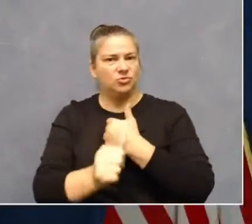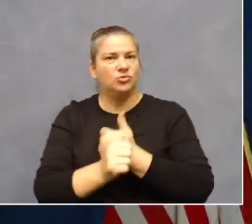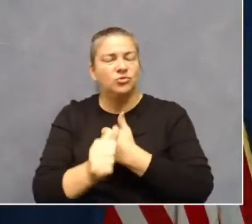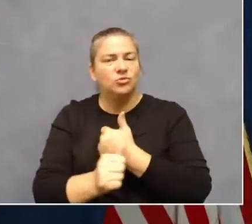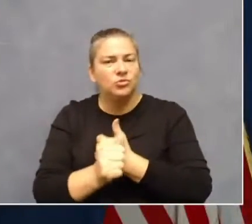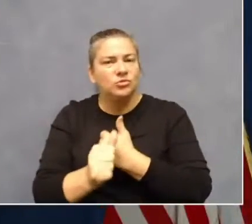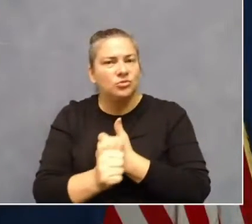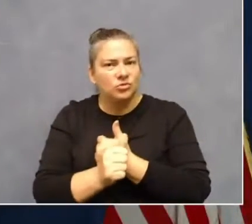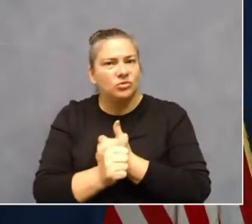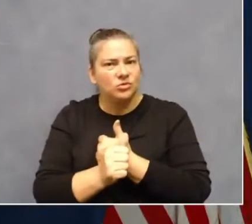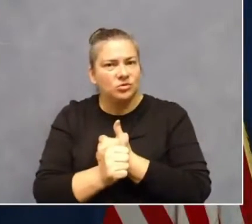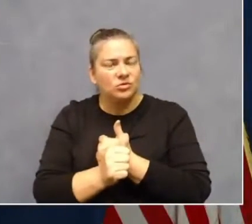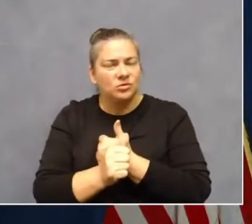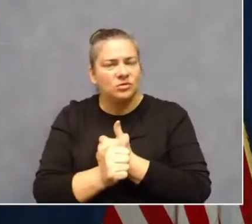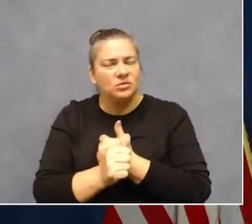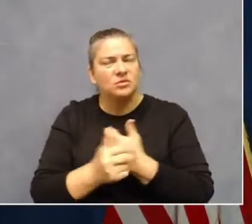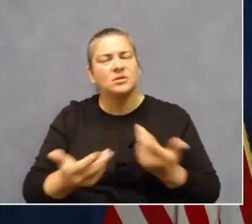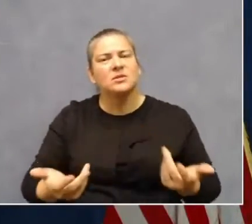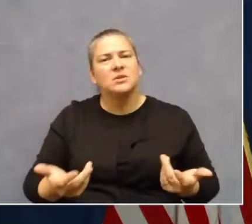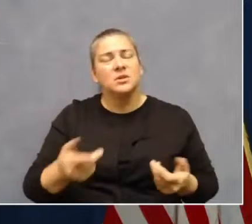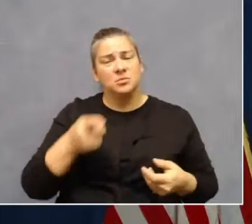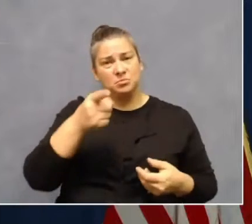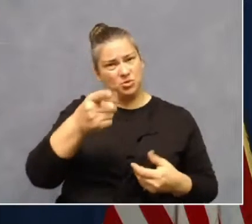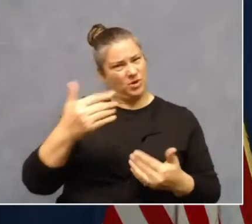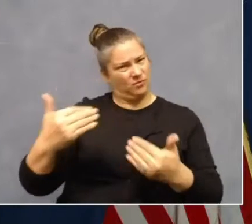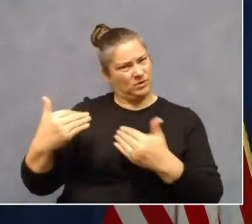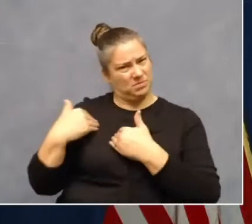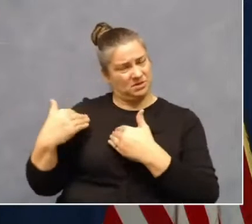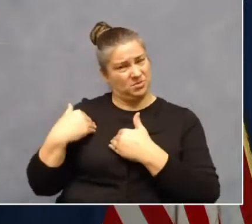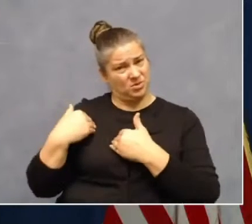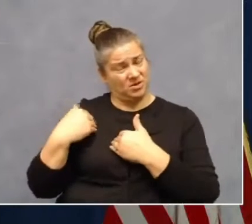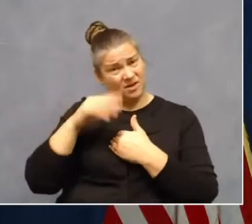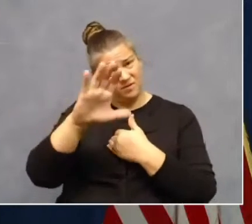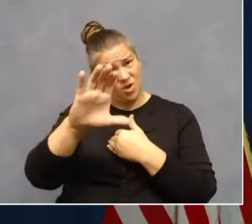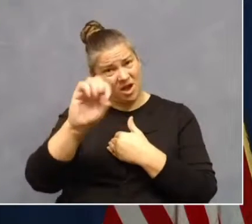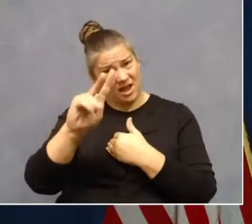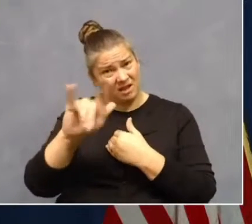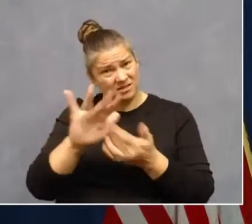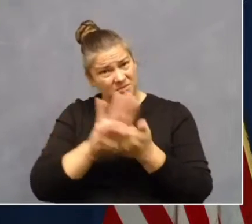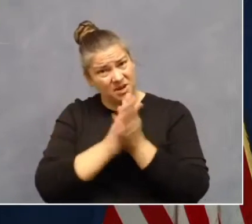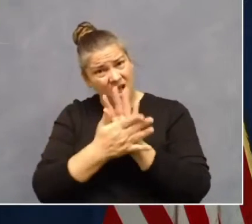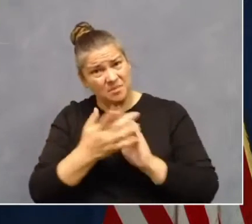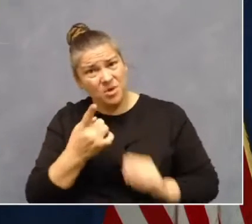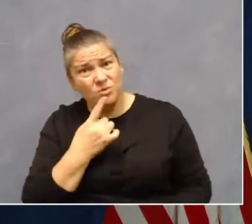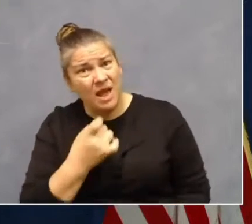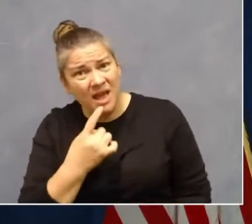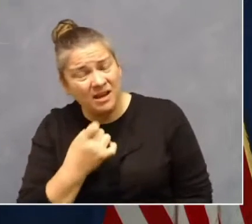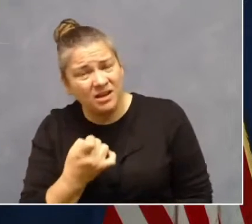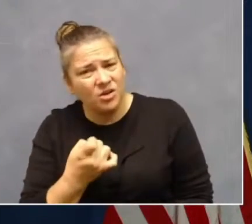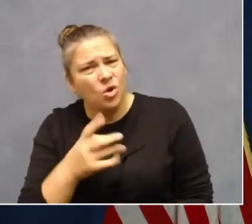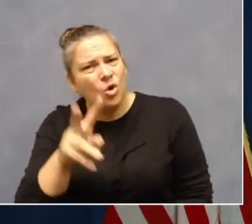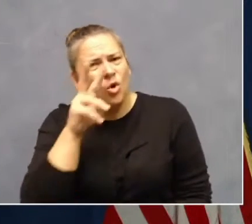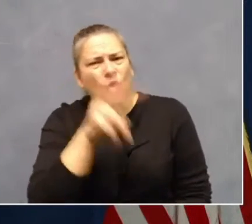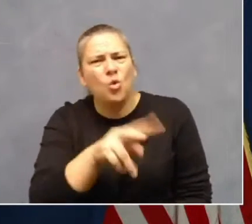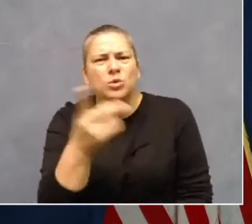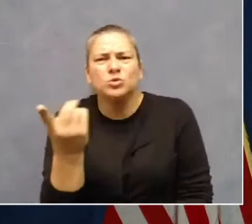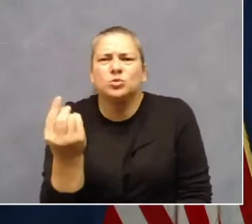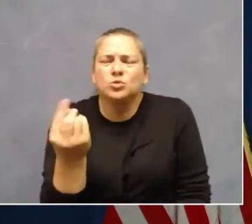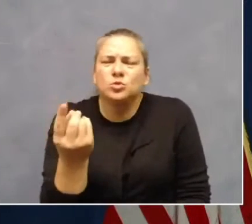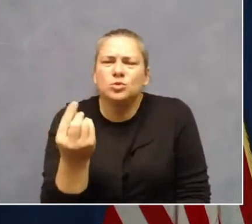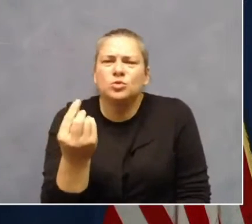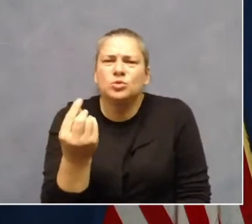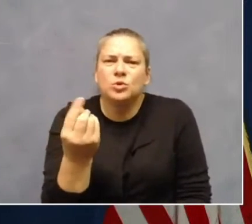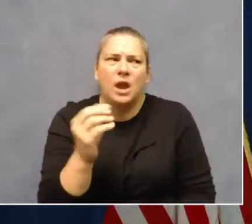a responsibility when our county becomes red to look at all of the things that we can do to